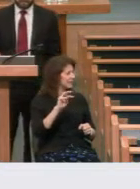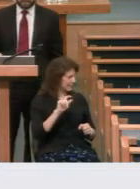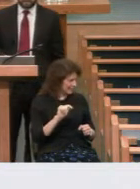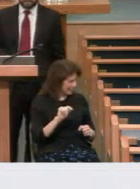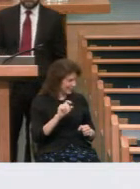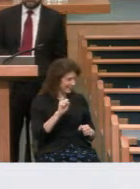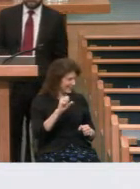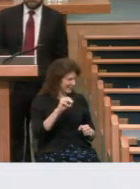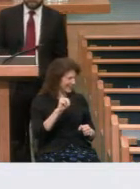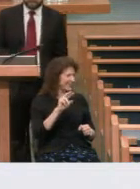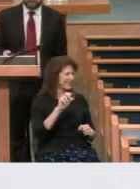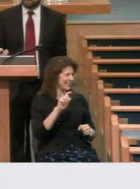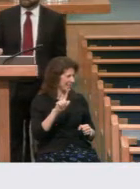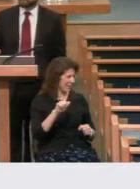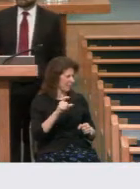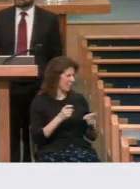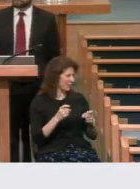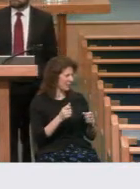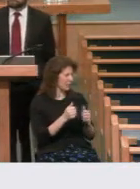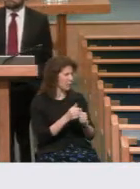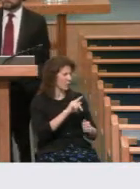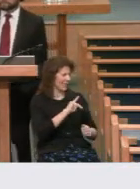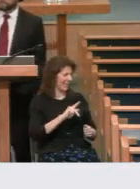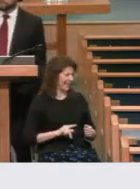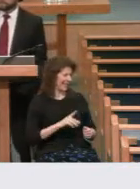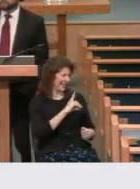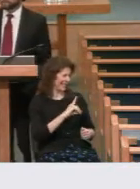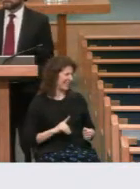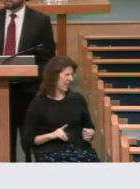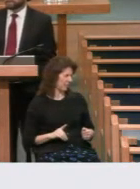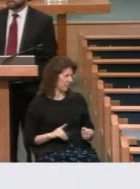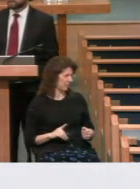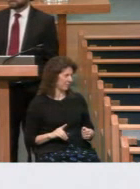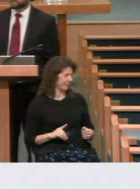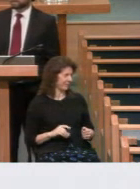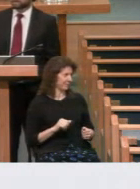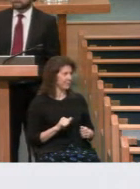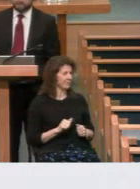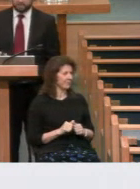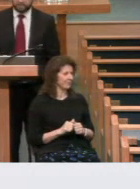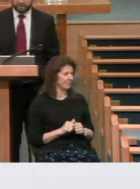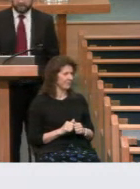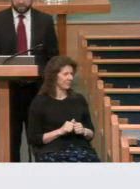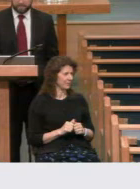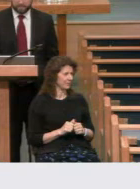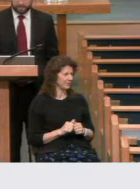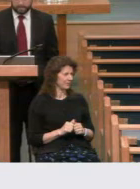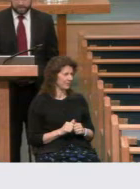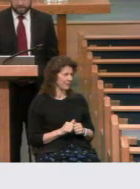see that as we go through. I did not set that up right. Okay, next time I'll do better, I